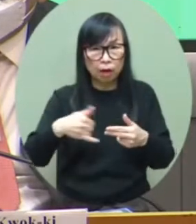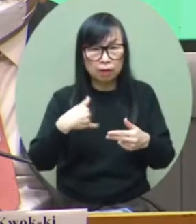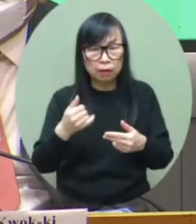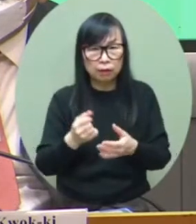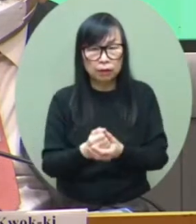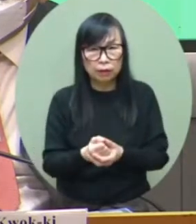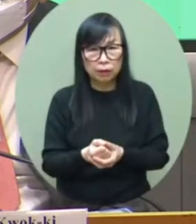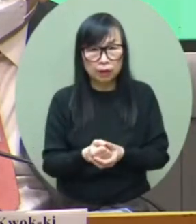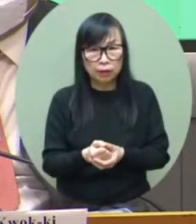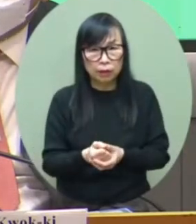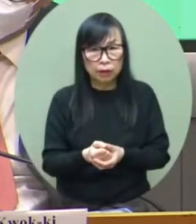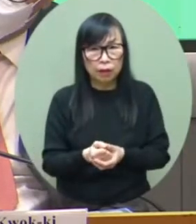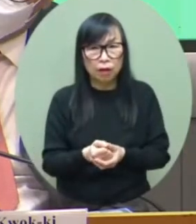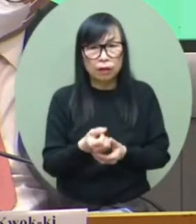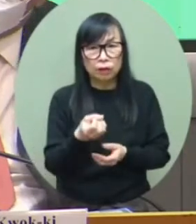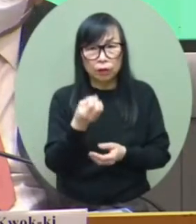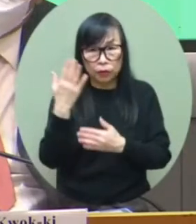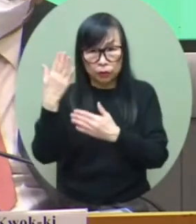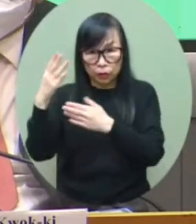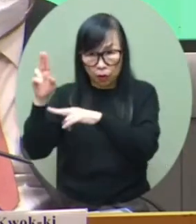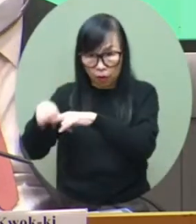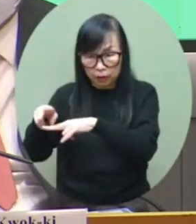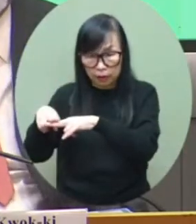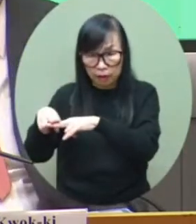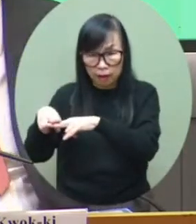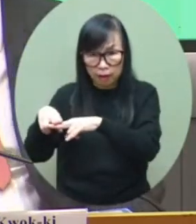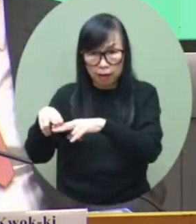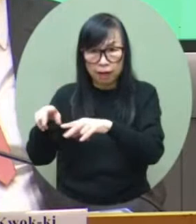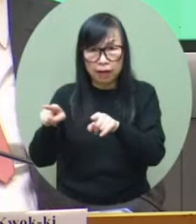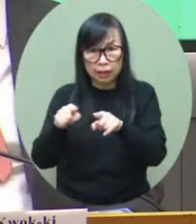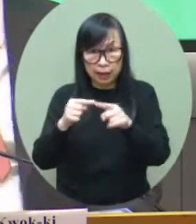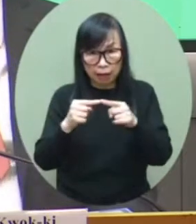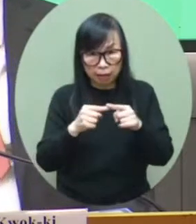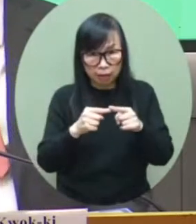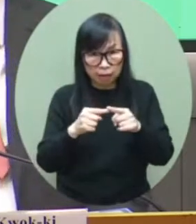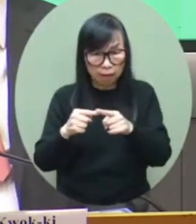Full resumption of cross-boundary travel is the aspiration of